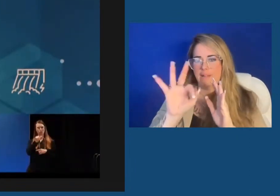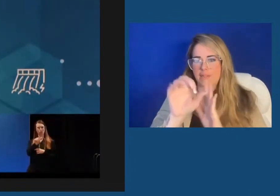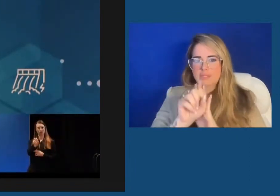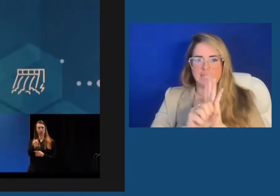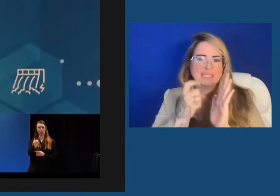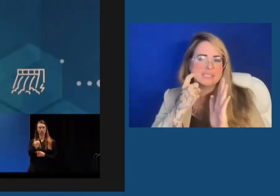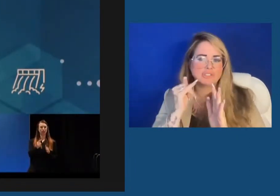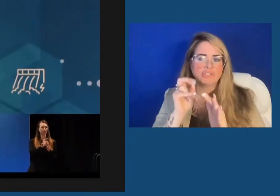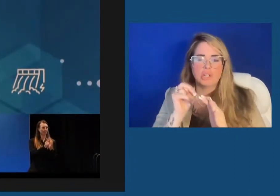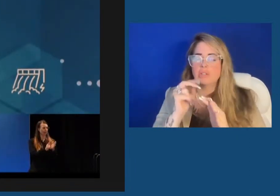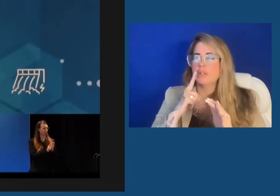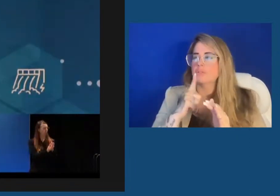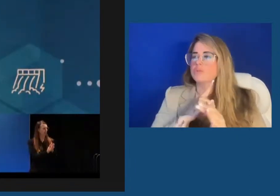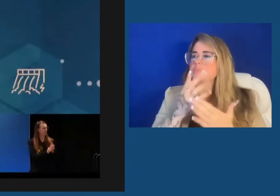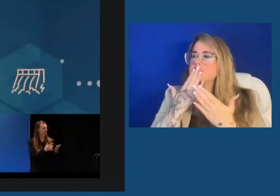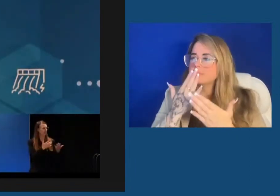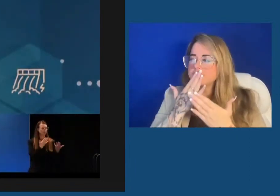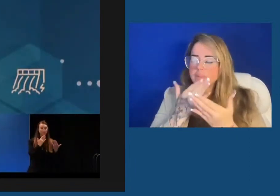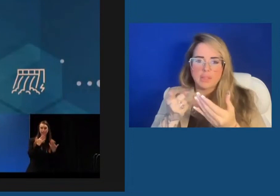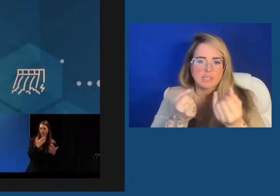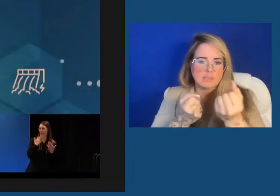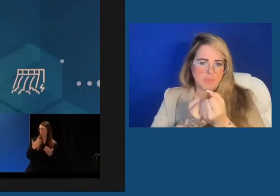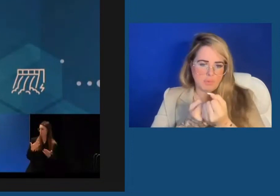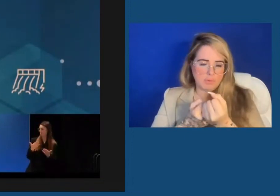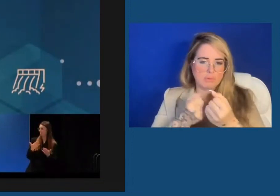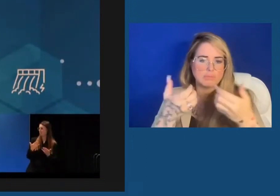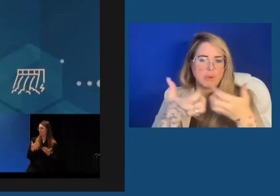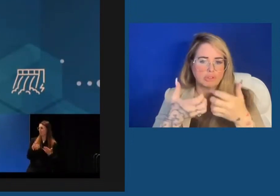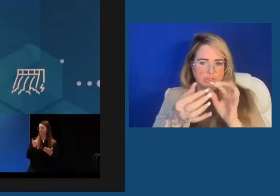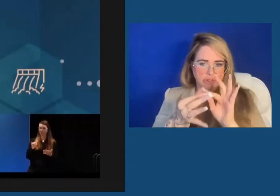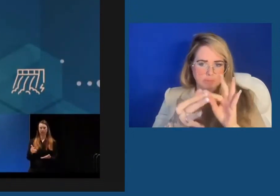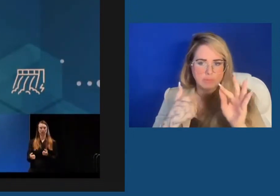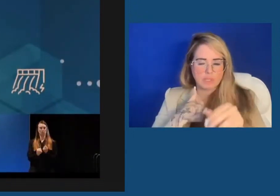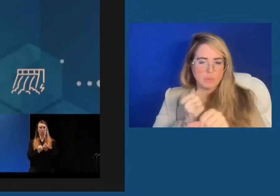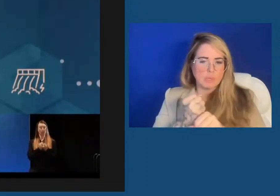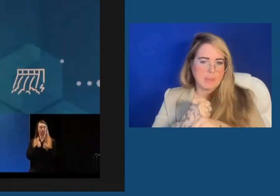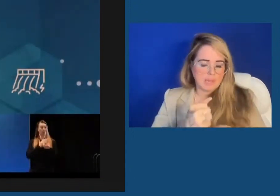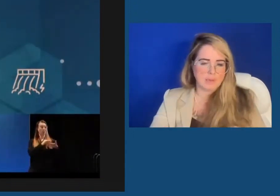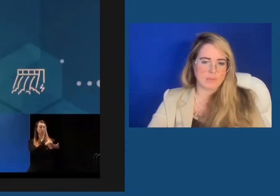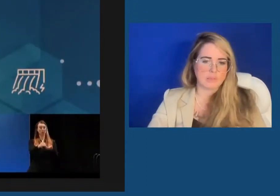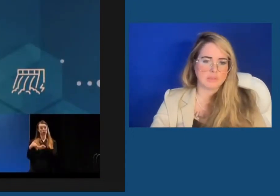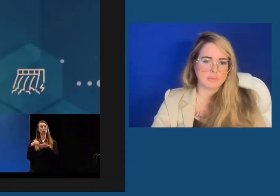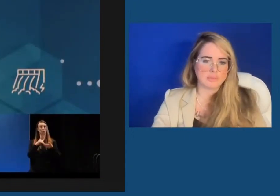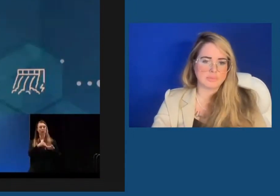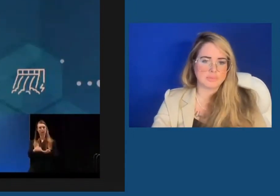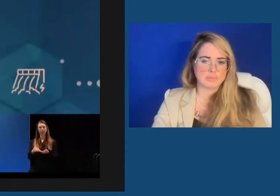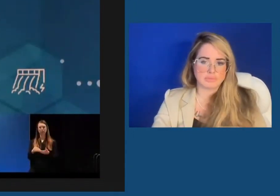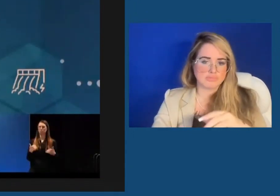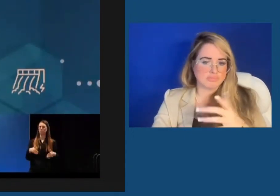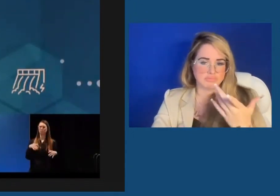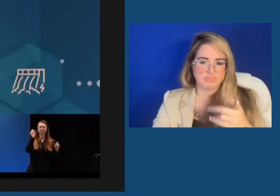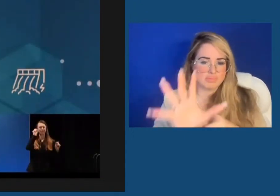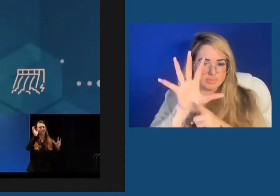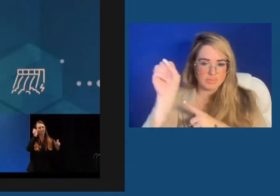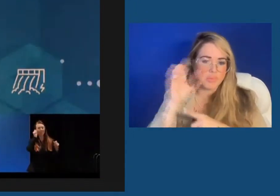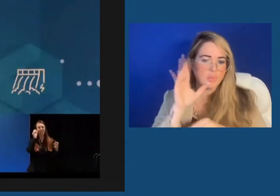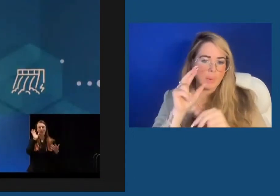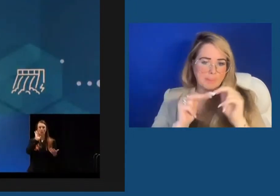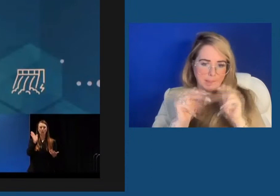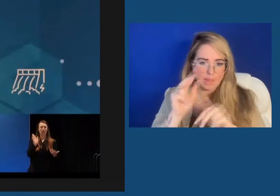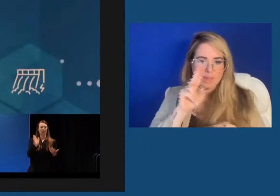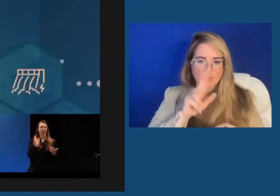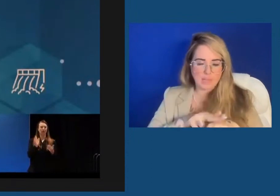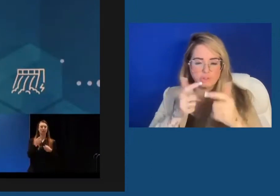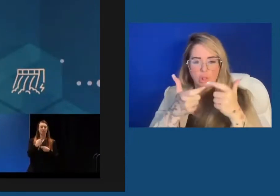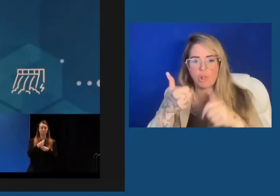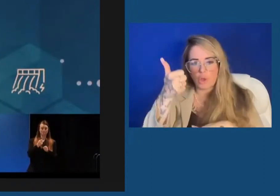legislature, thank you, supports the partnership that we've created. Extraordinary. We're going to build the nation's